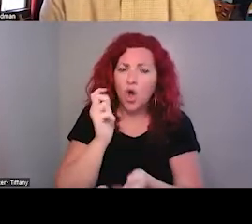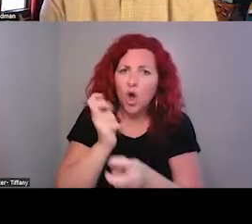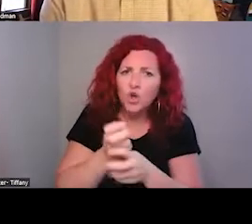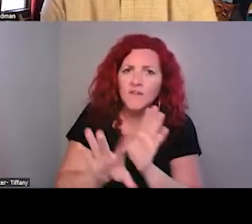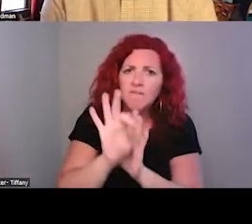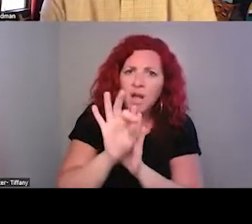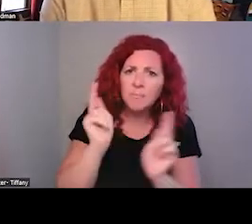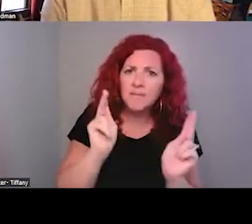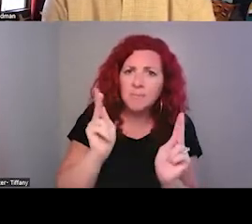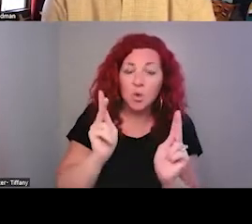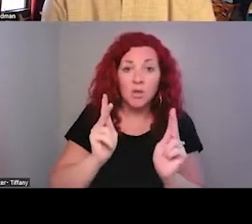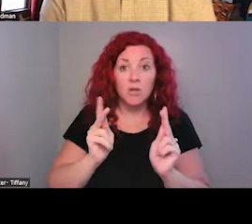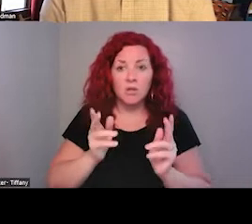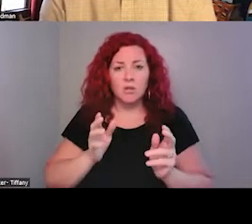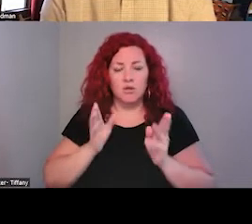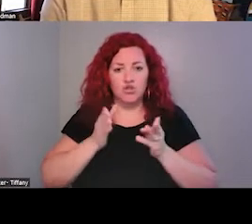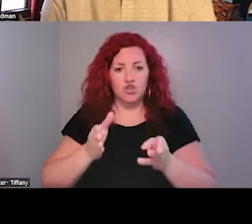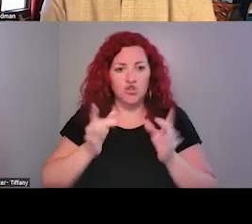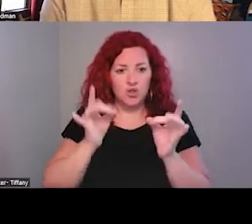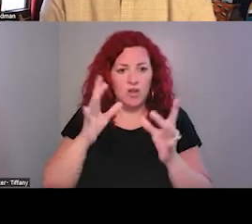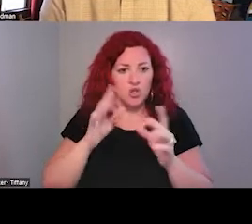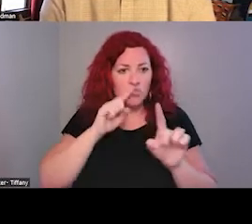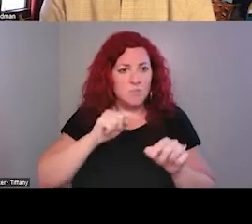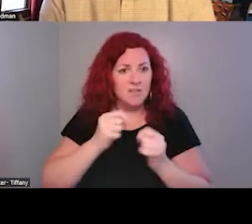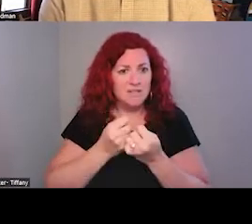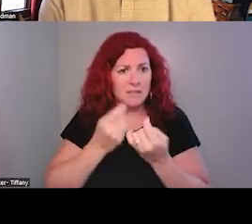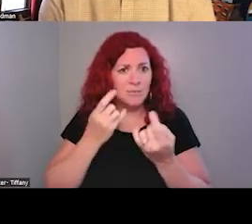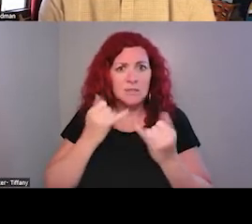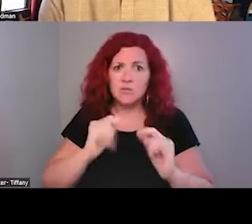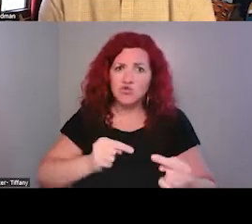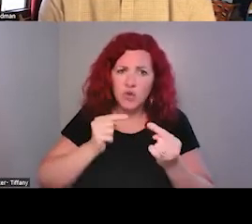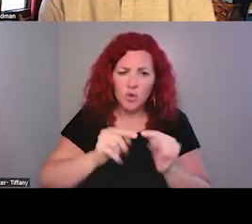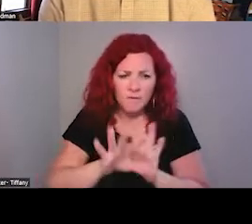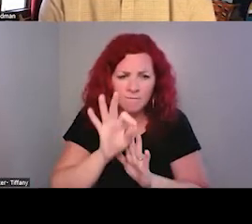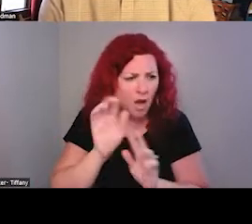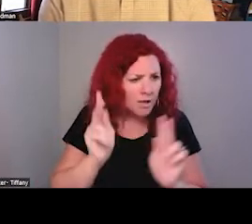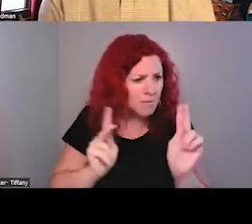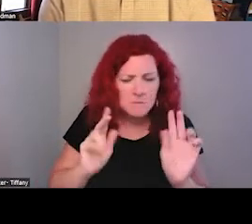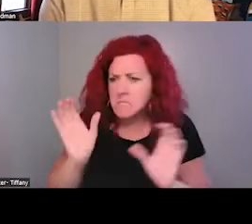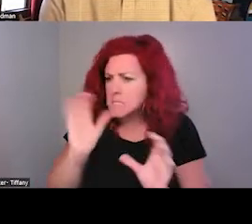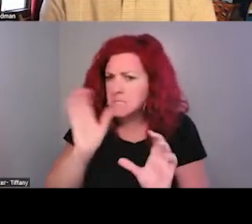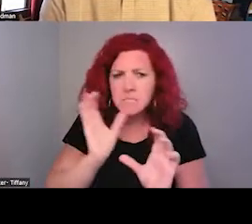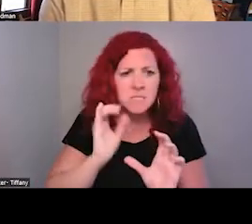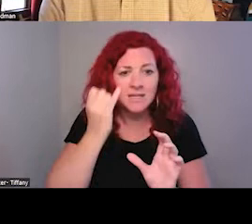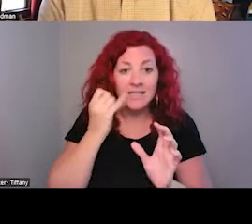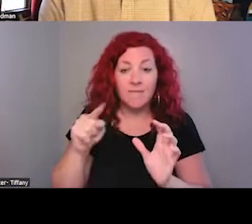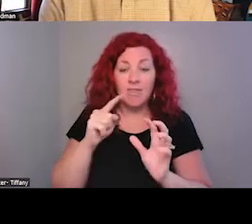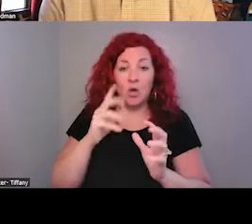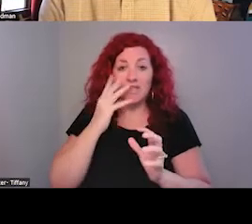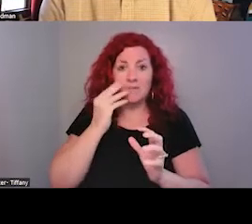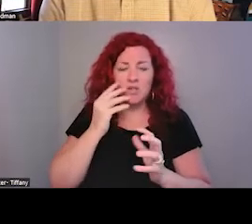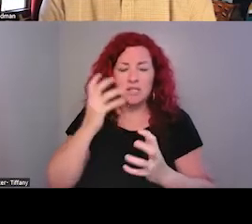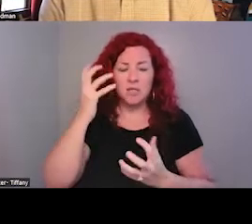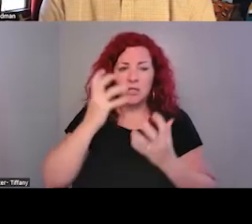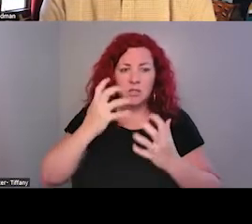response team that's dedicated to this can still have trouble tracking folks down who are appear to be in distress. And so having